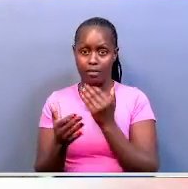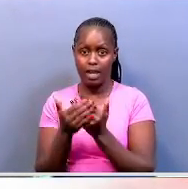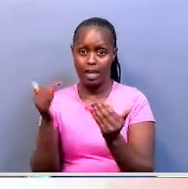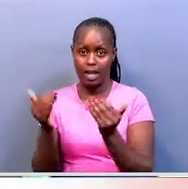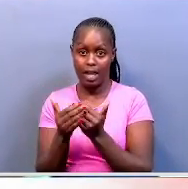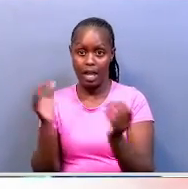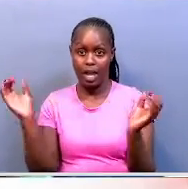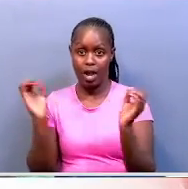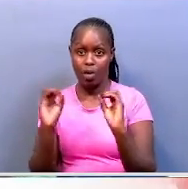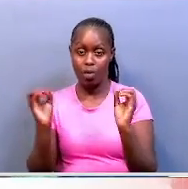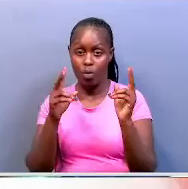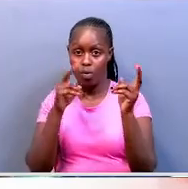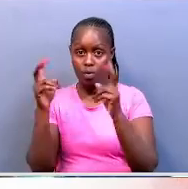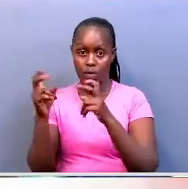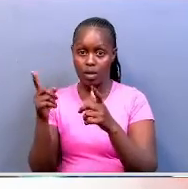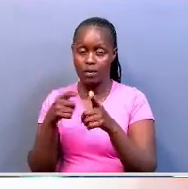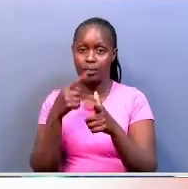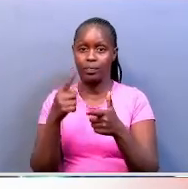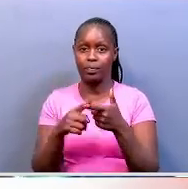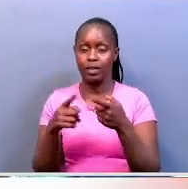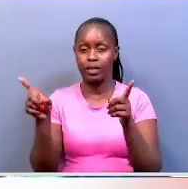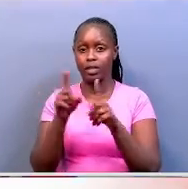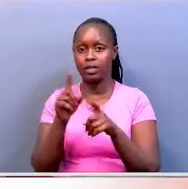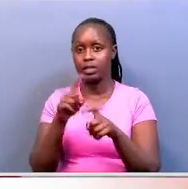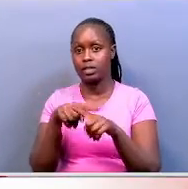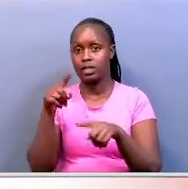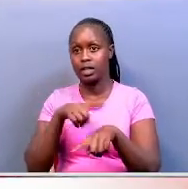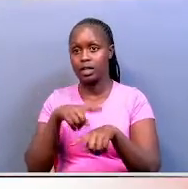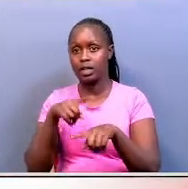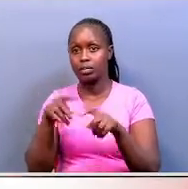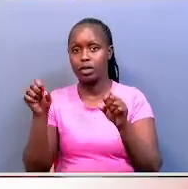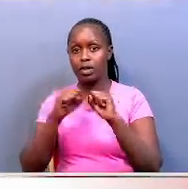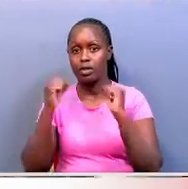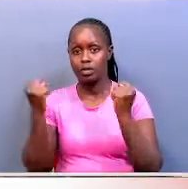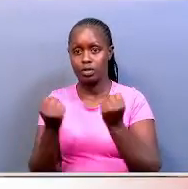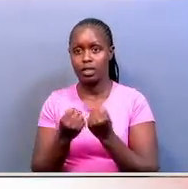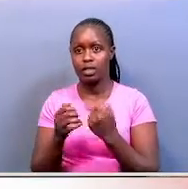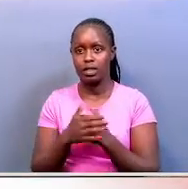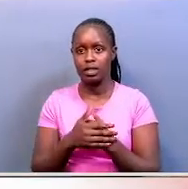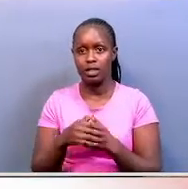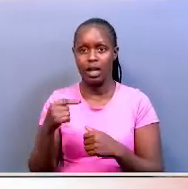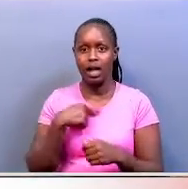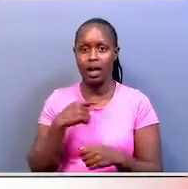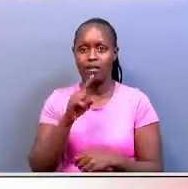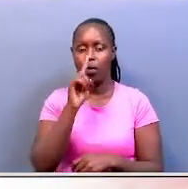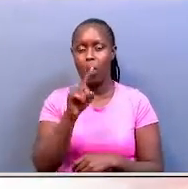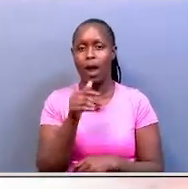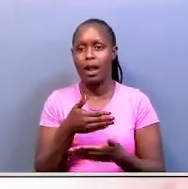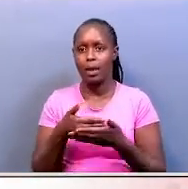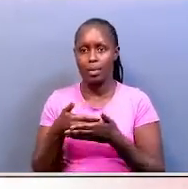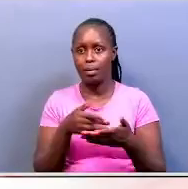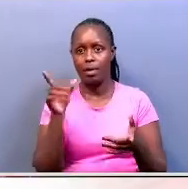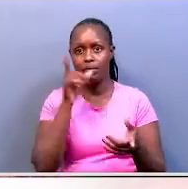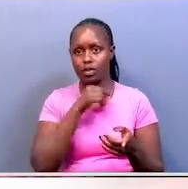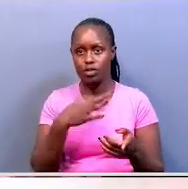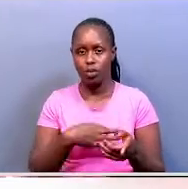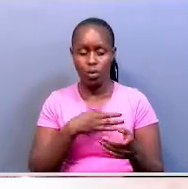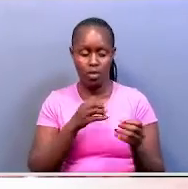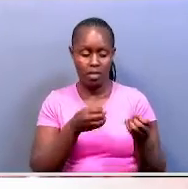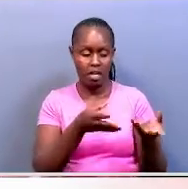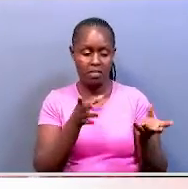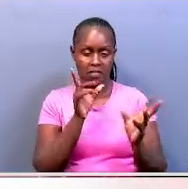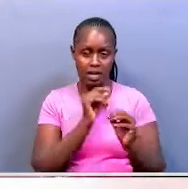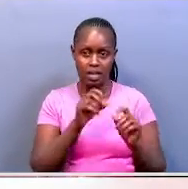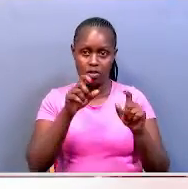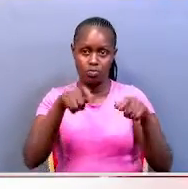issue, it is a ticking time bomb in our society. Mimi niko na mtoto mmoja na mmemsaidia, amepewa nguo na